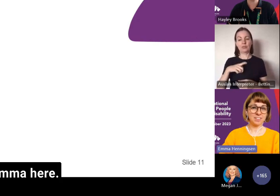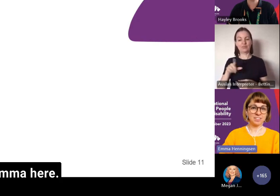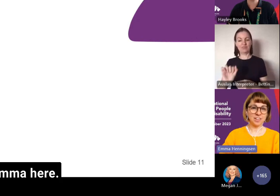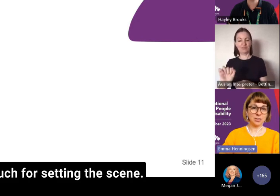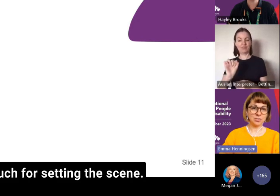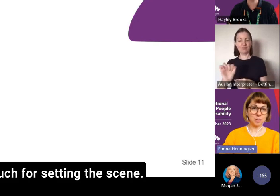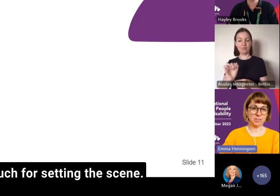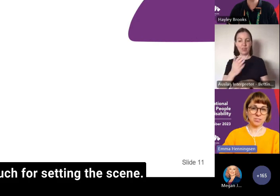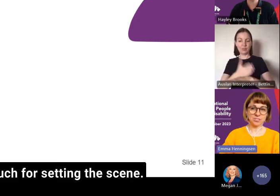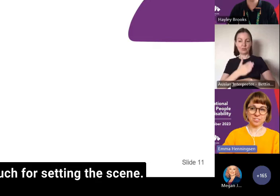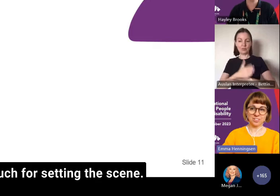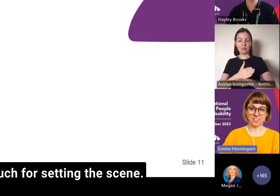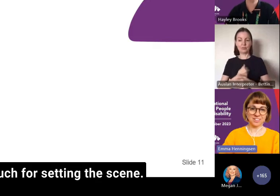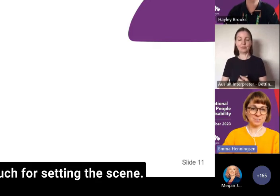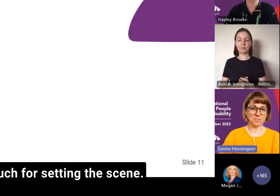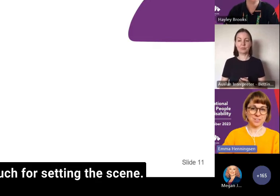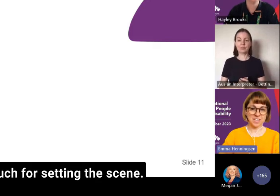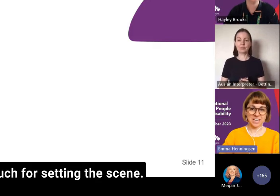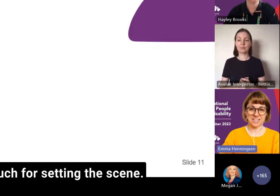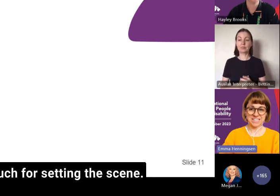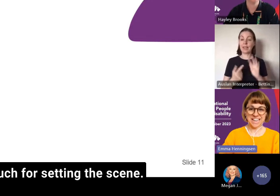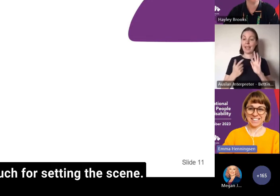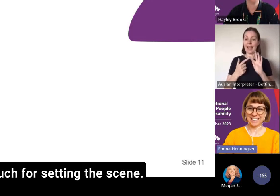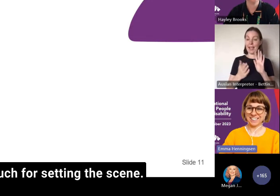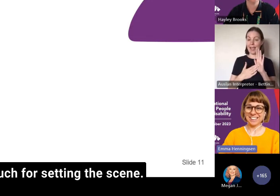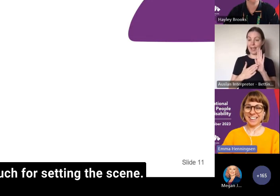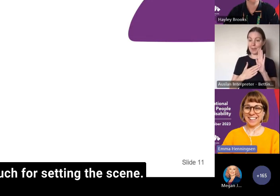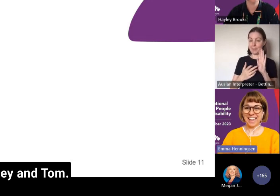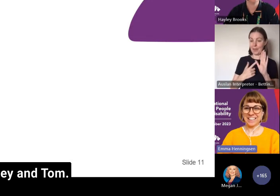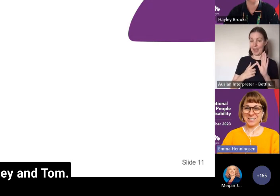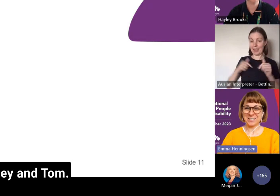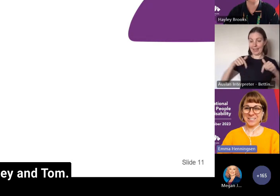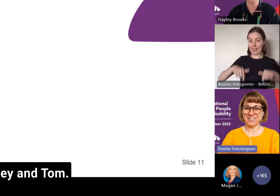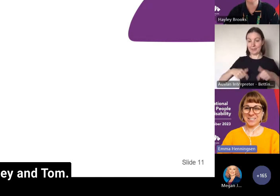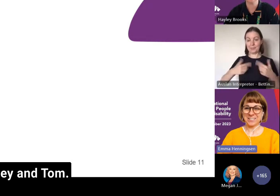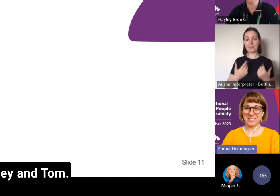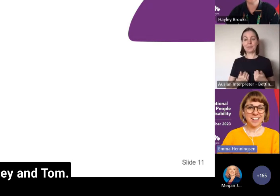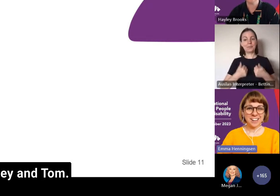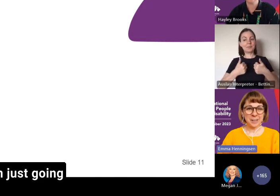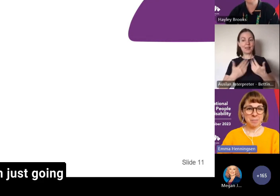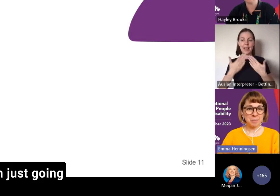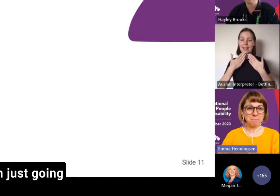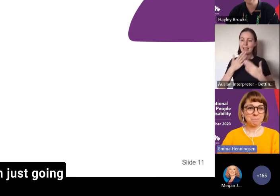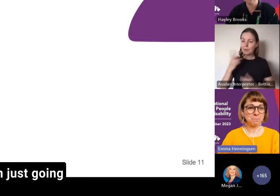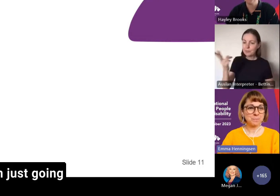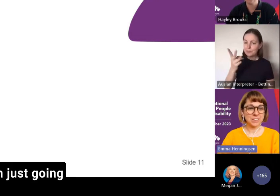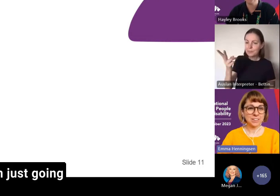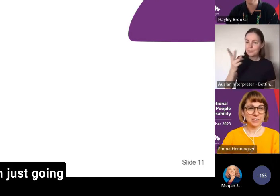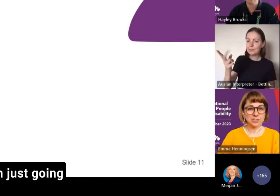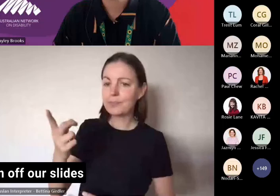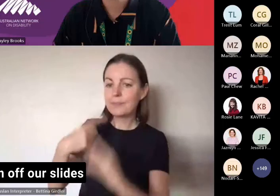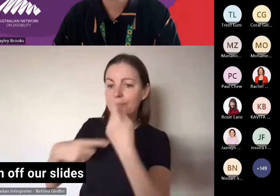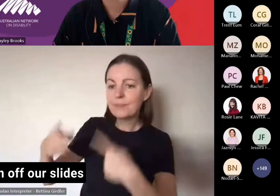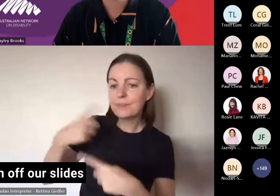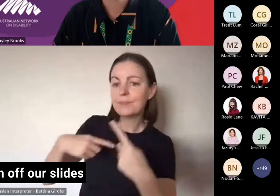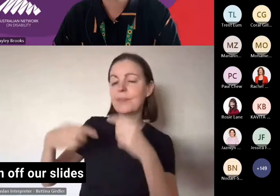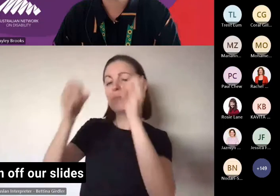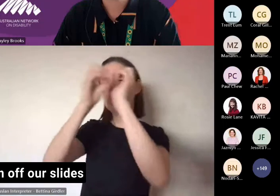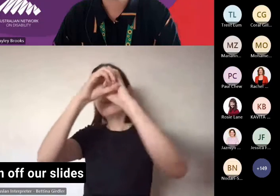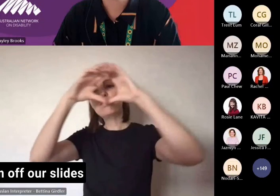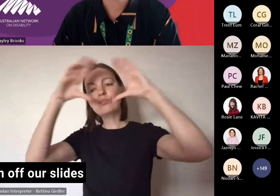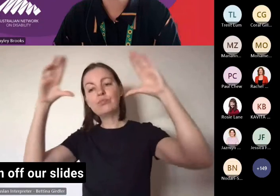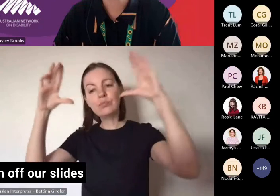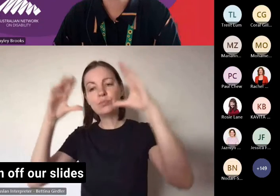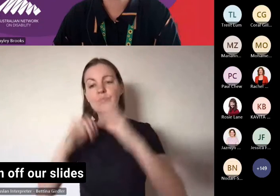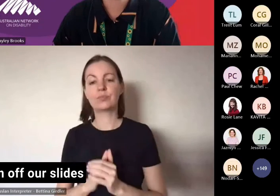Emma here. Thank you so much for setting the scene, Hayley and Tom. I'm just going to